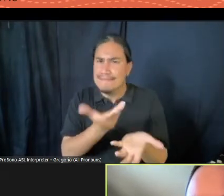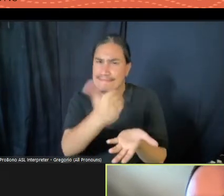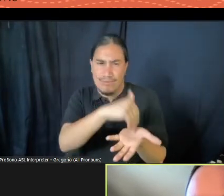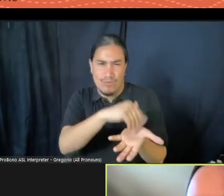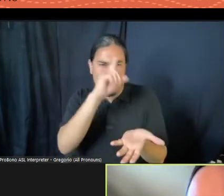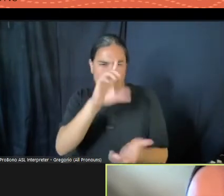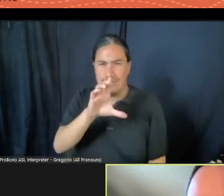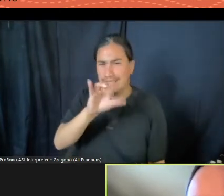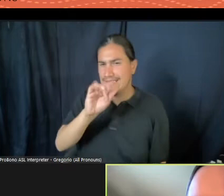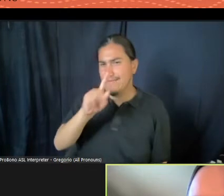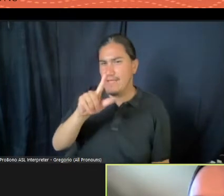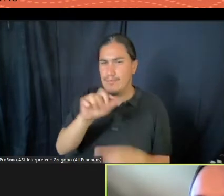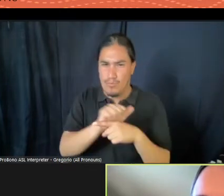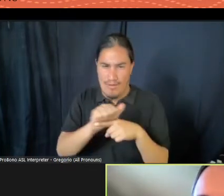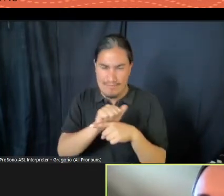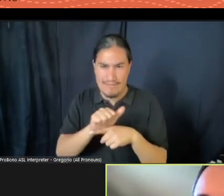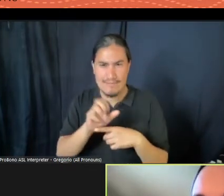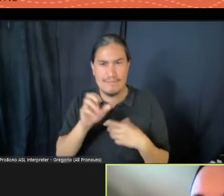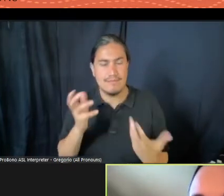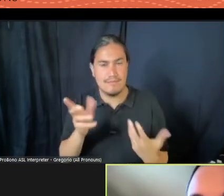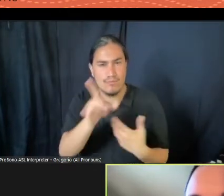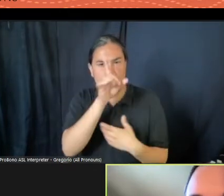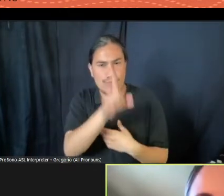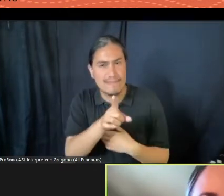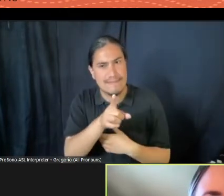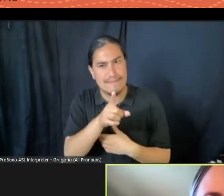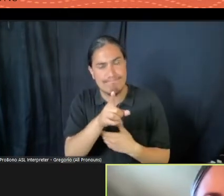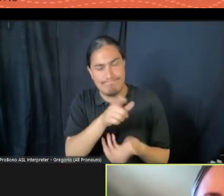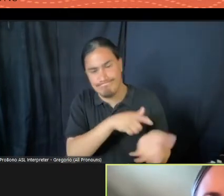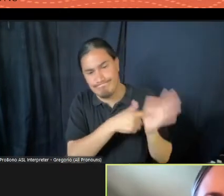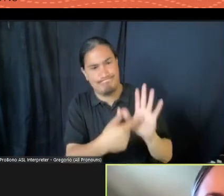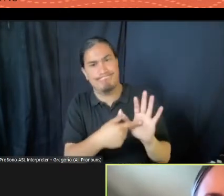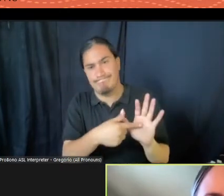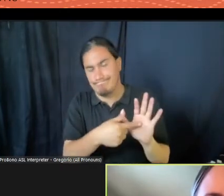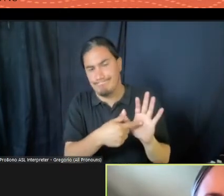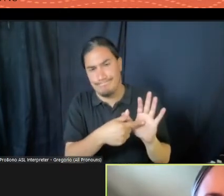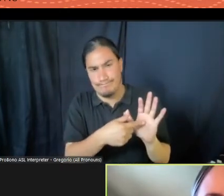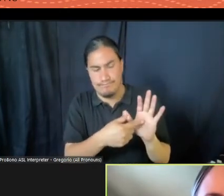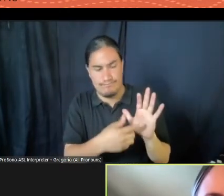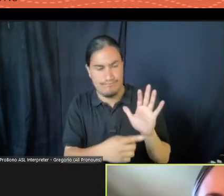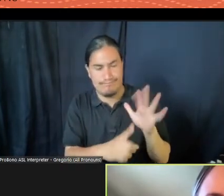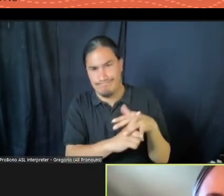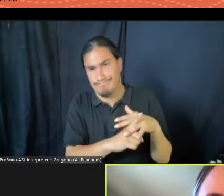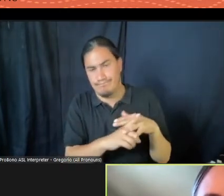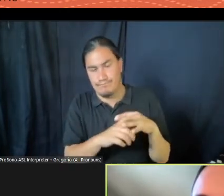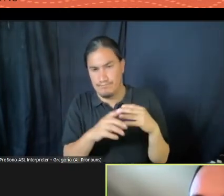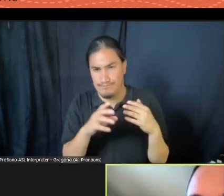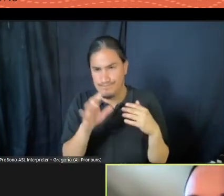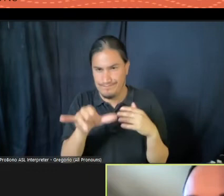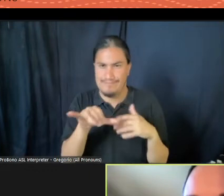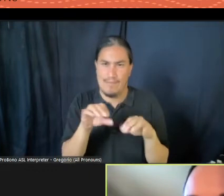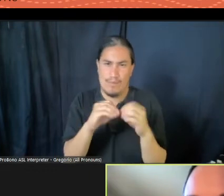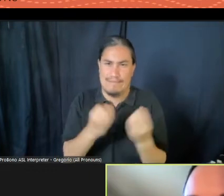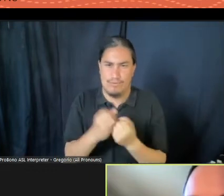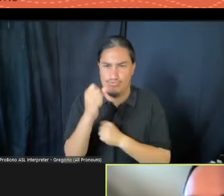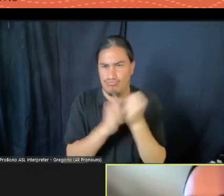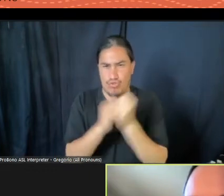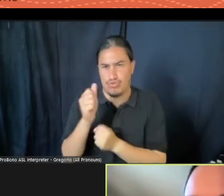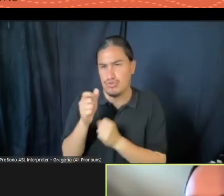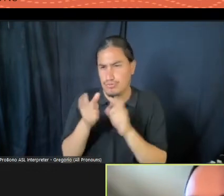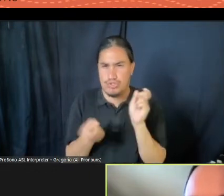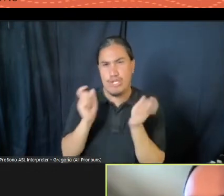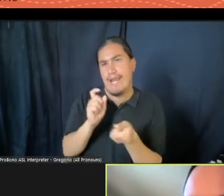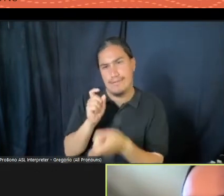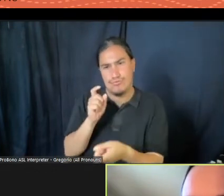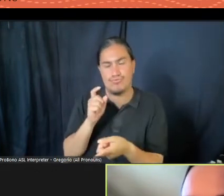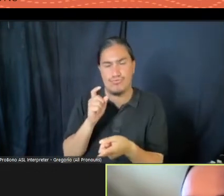civic practice is very much expressed in that yeah, that organizational structure shift. So